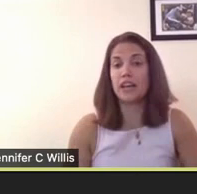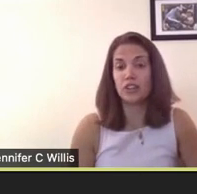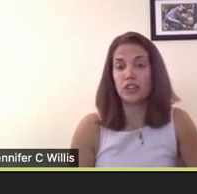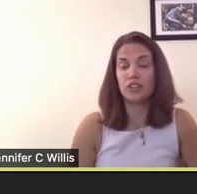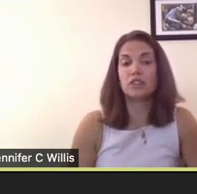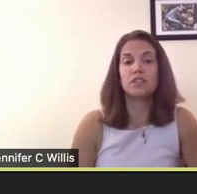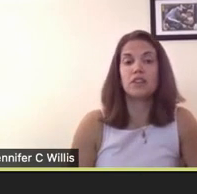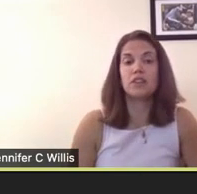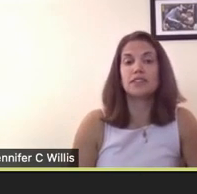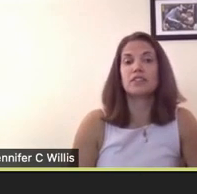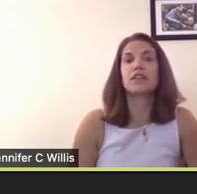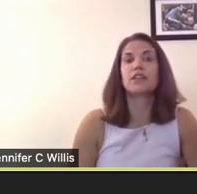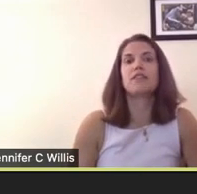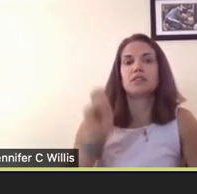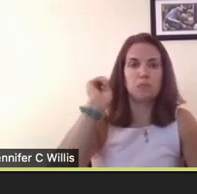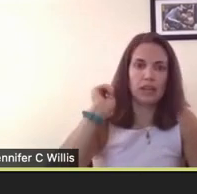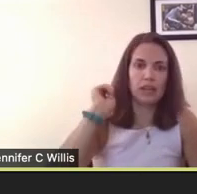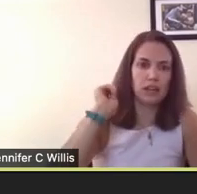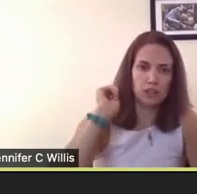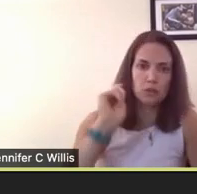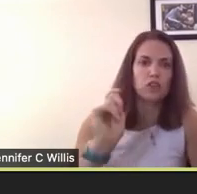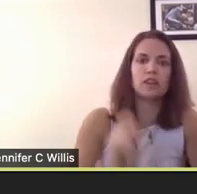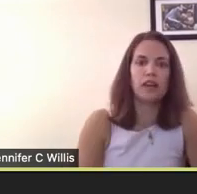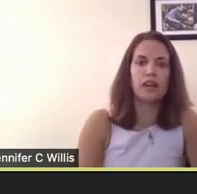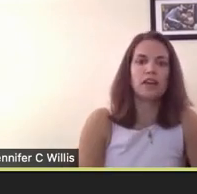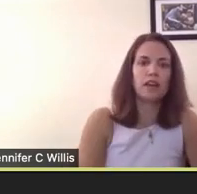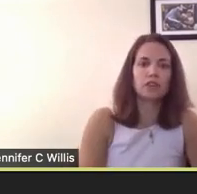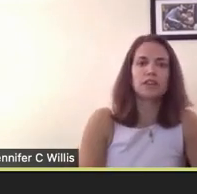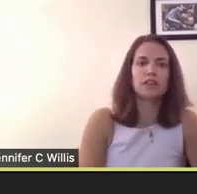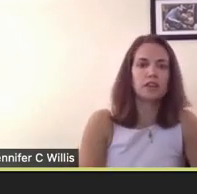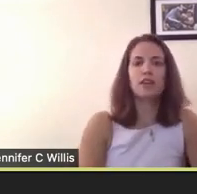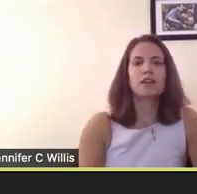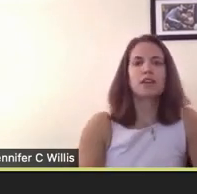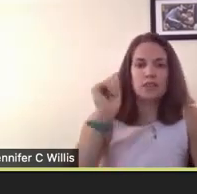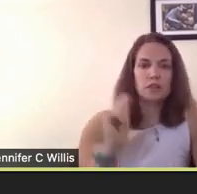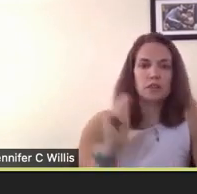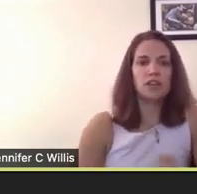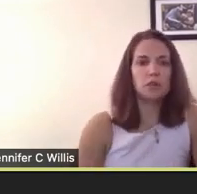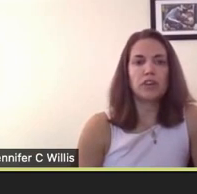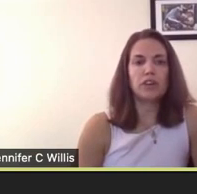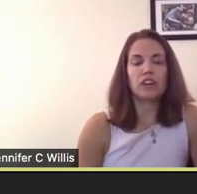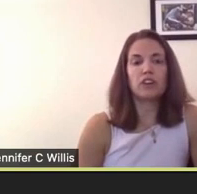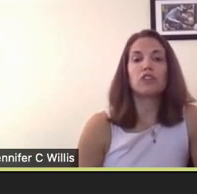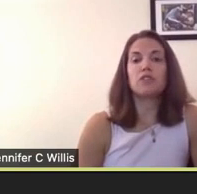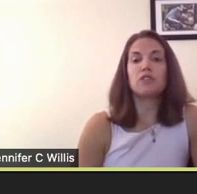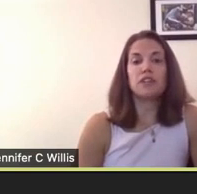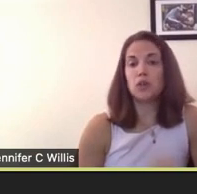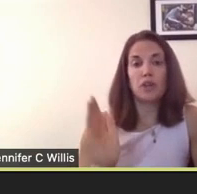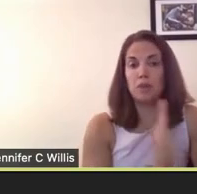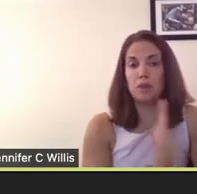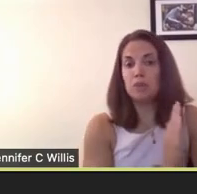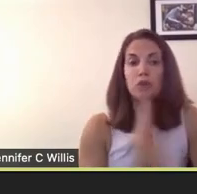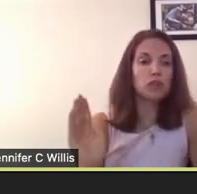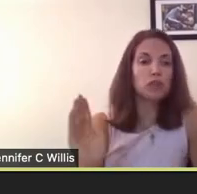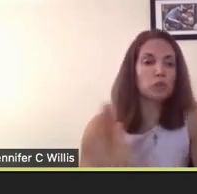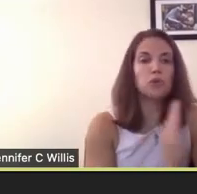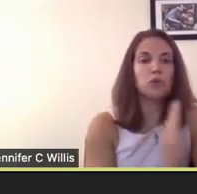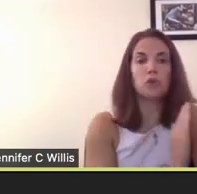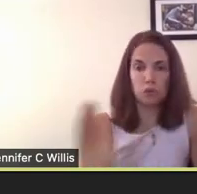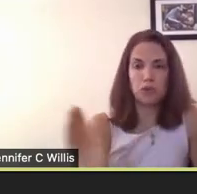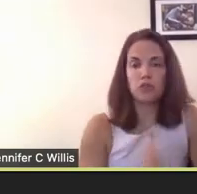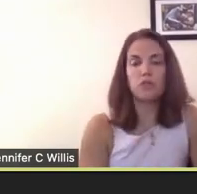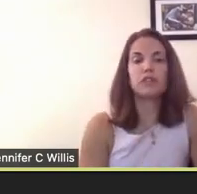than one location. A student does not necessarily have to be strictly a concrete symbolic communicator in early phase 2. They may be